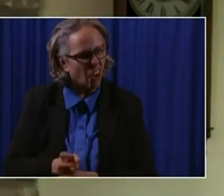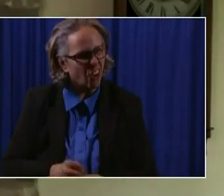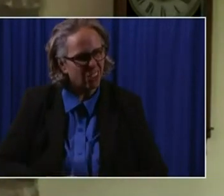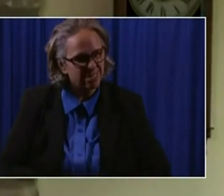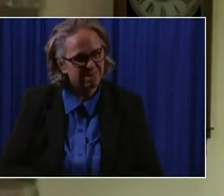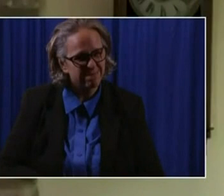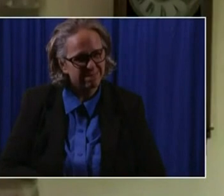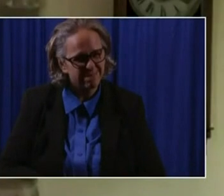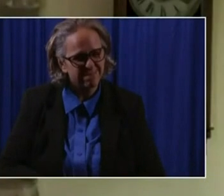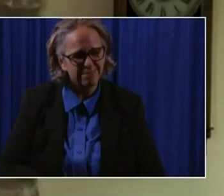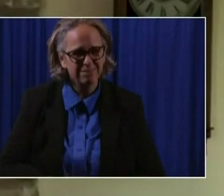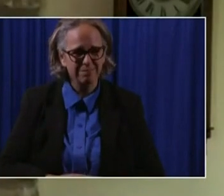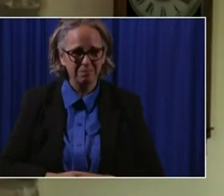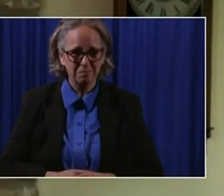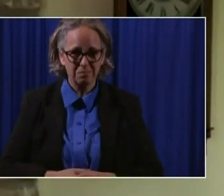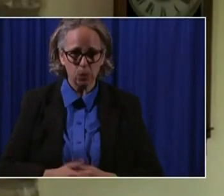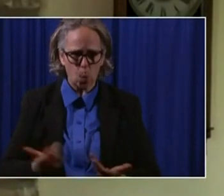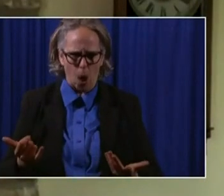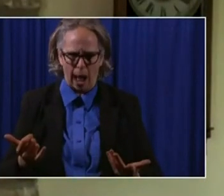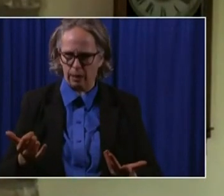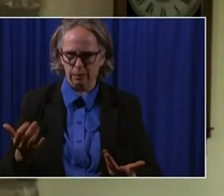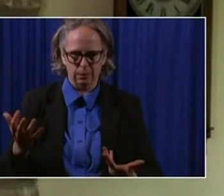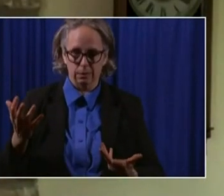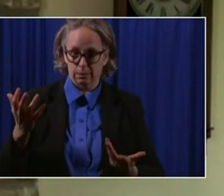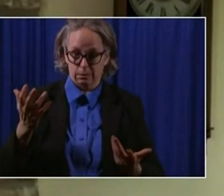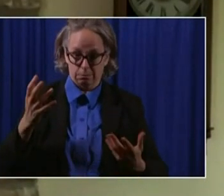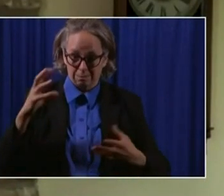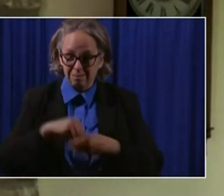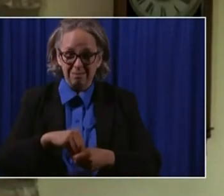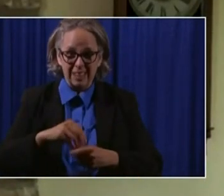play contact sports now,